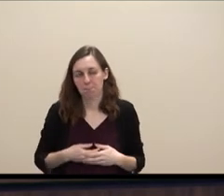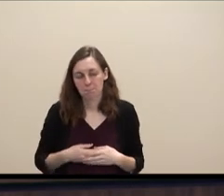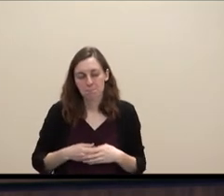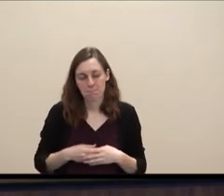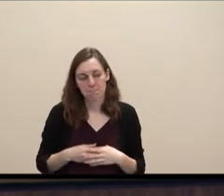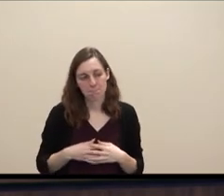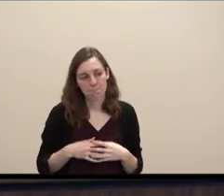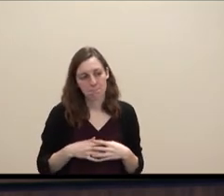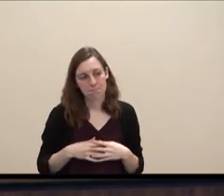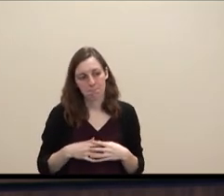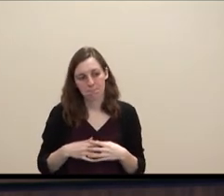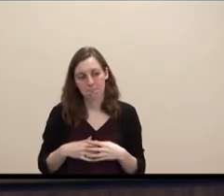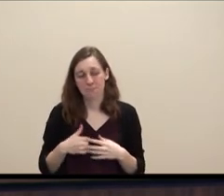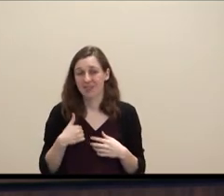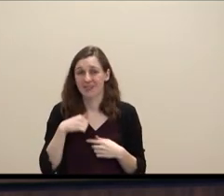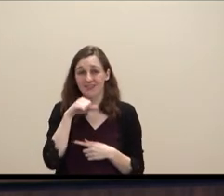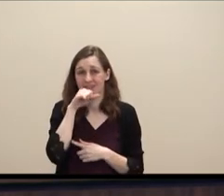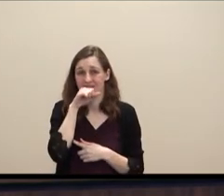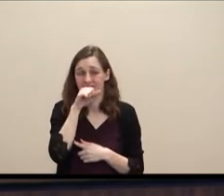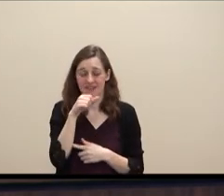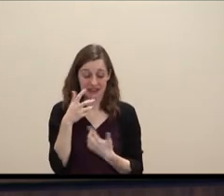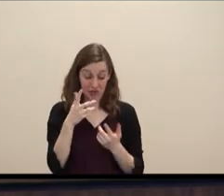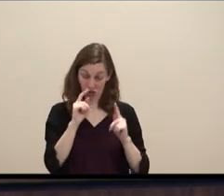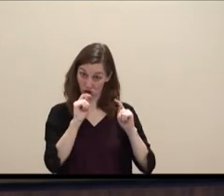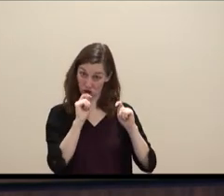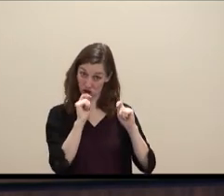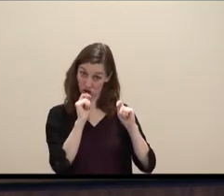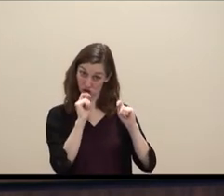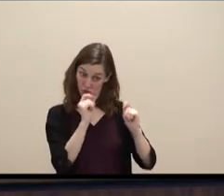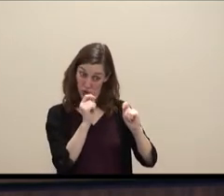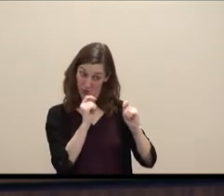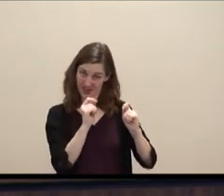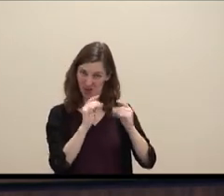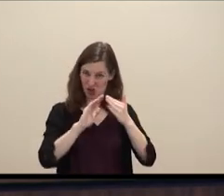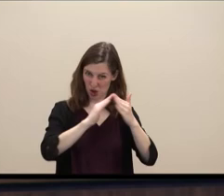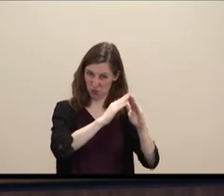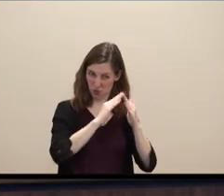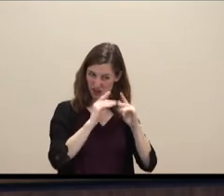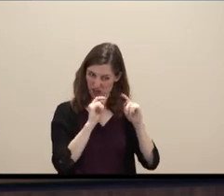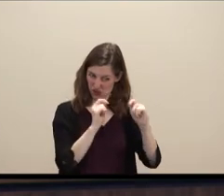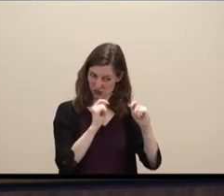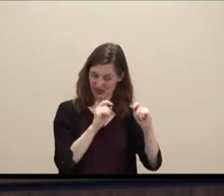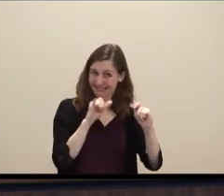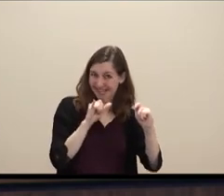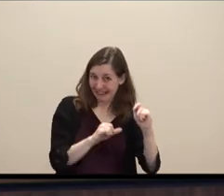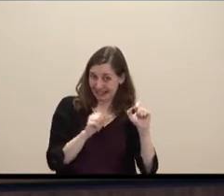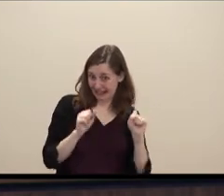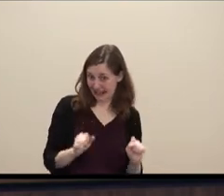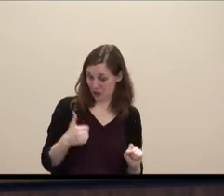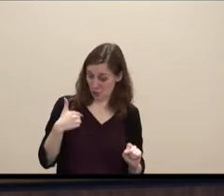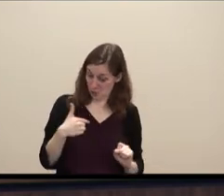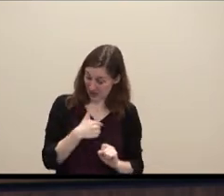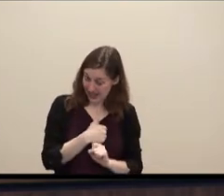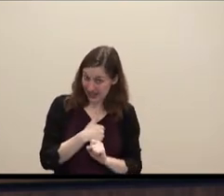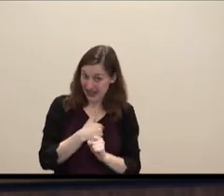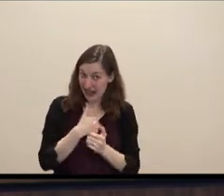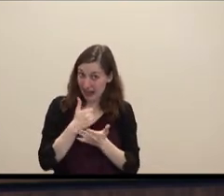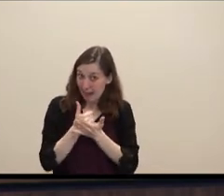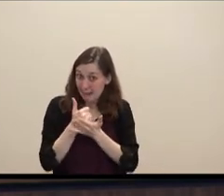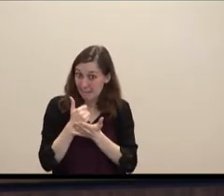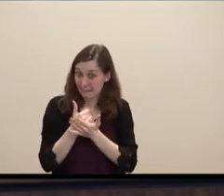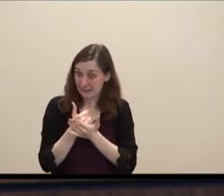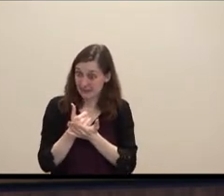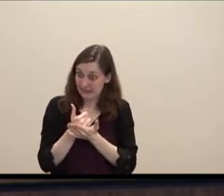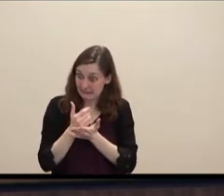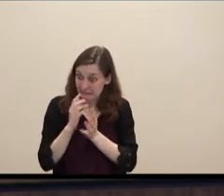I would love, is the tutoring stuff, I think there's a way that we can maybe even push out that information, whether it be to local